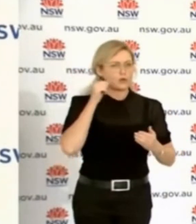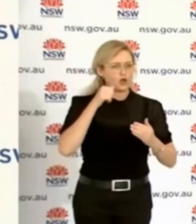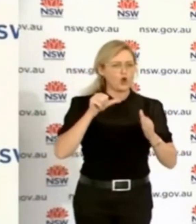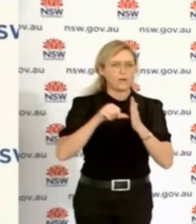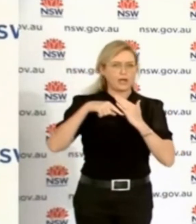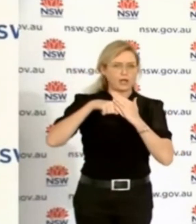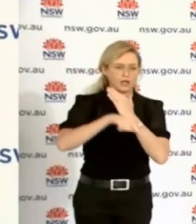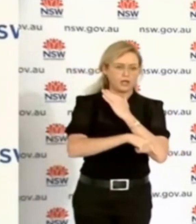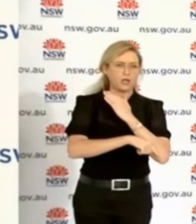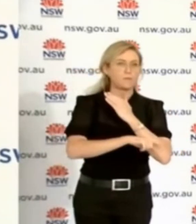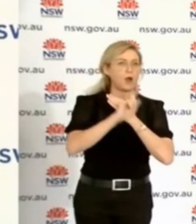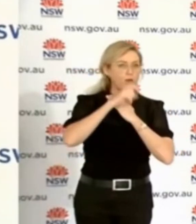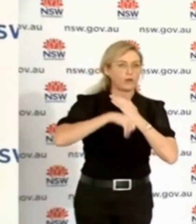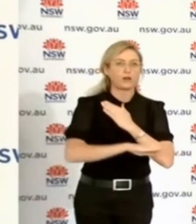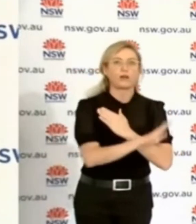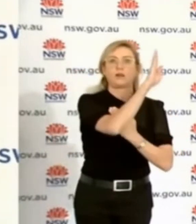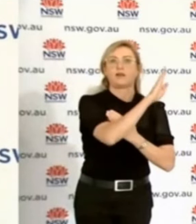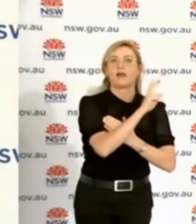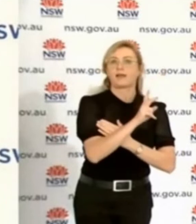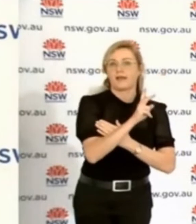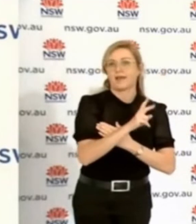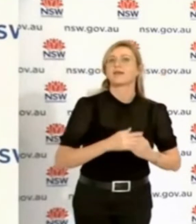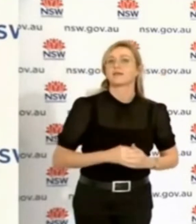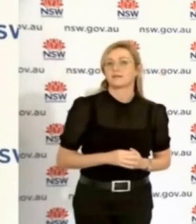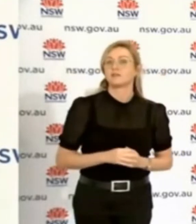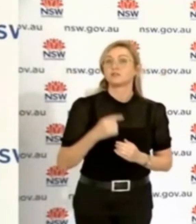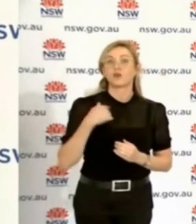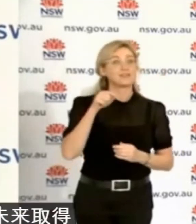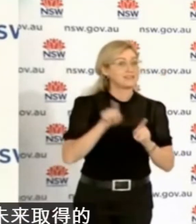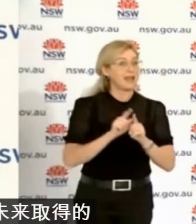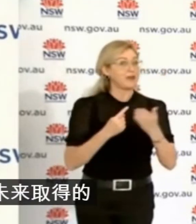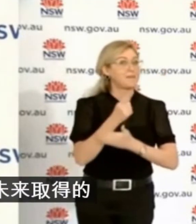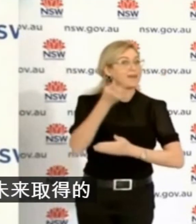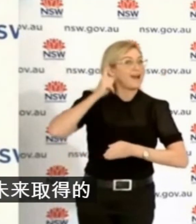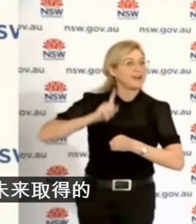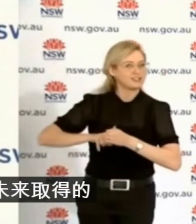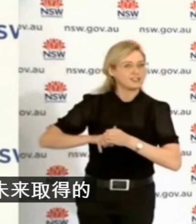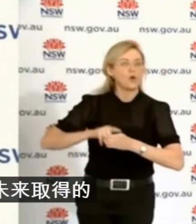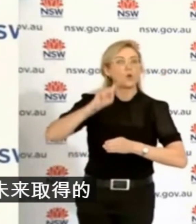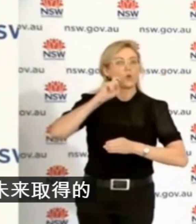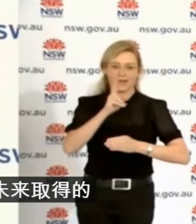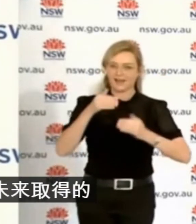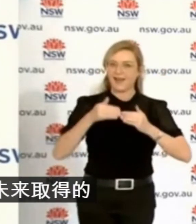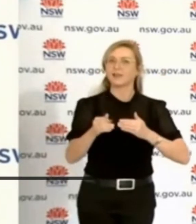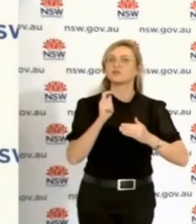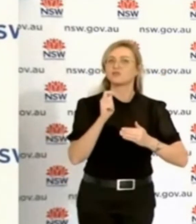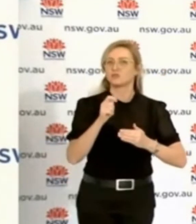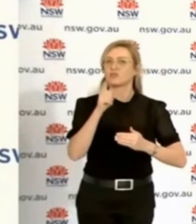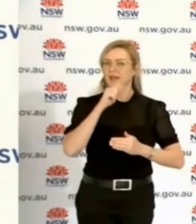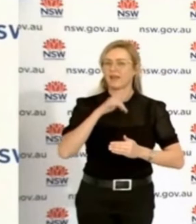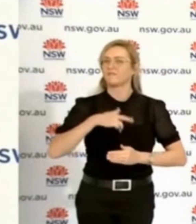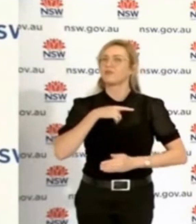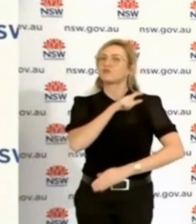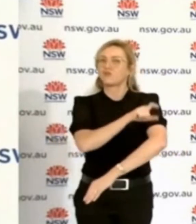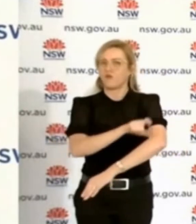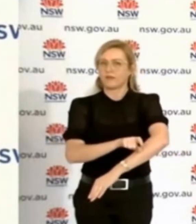come back stronger than ever before. And that's what we achieved in the past. That's what we will achieve in the future, and I think the roadmap